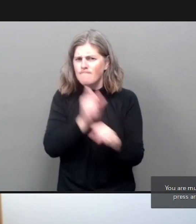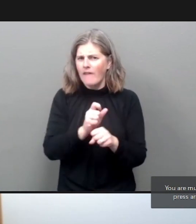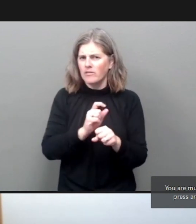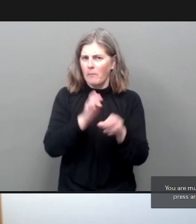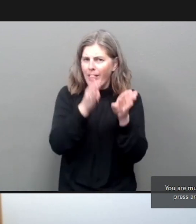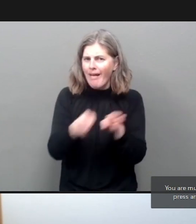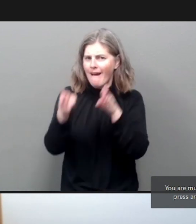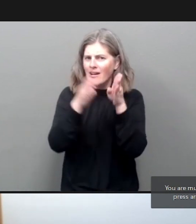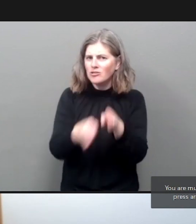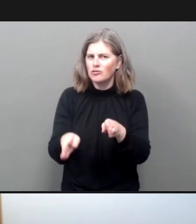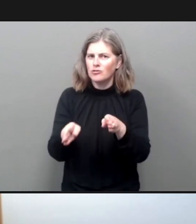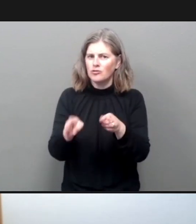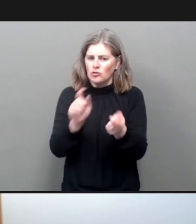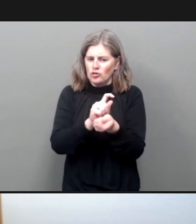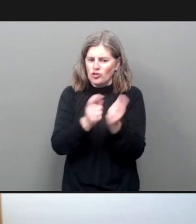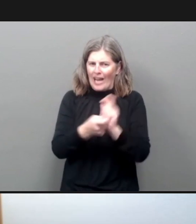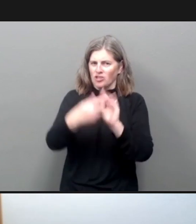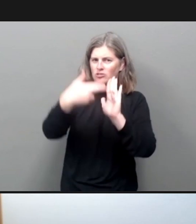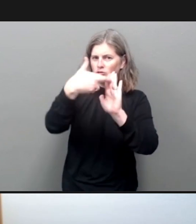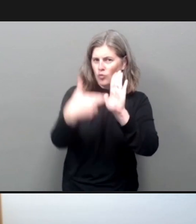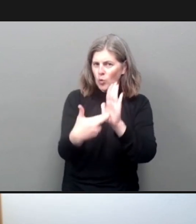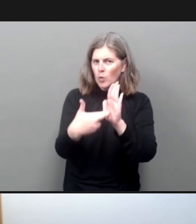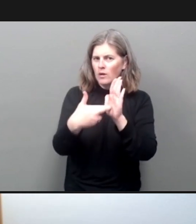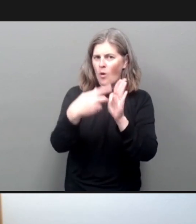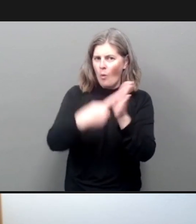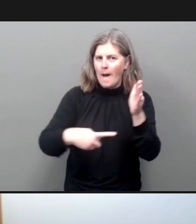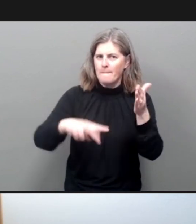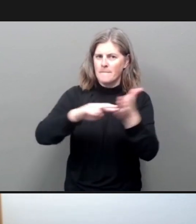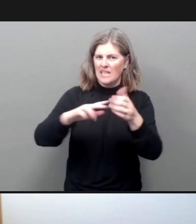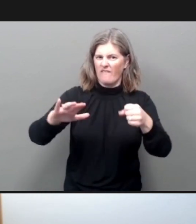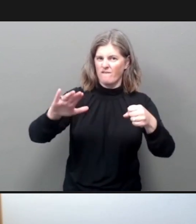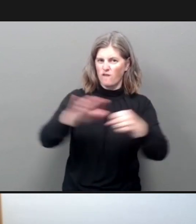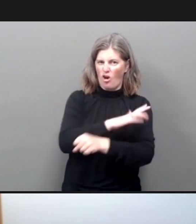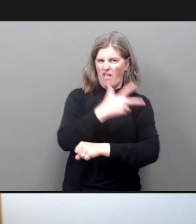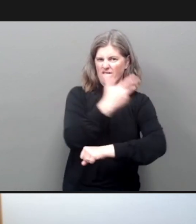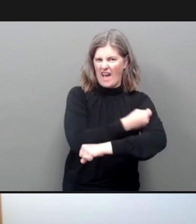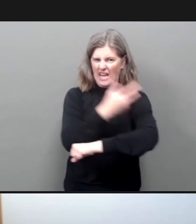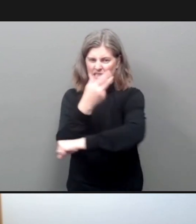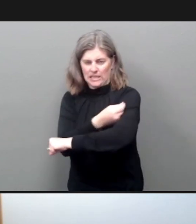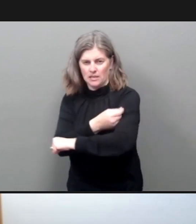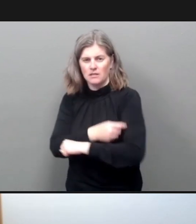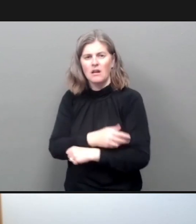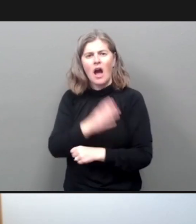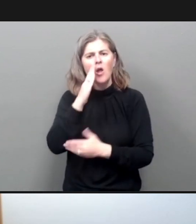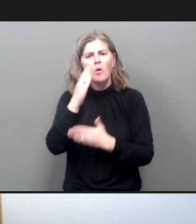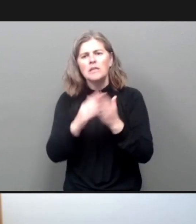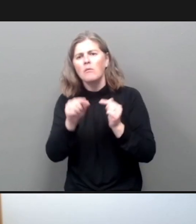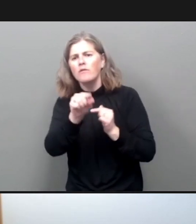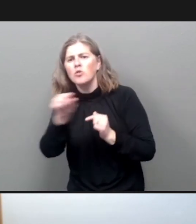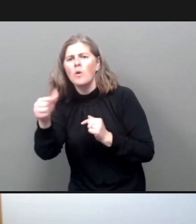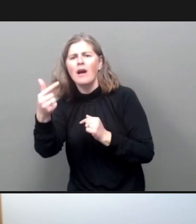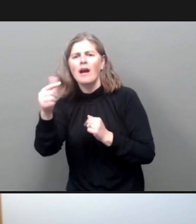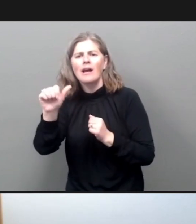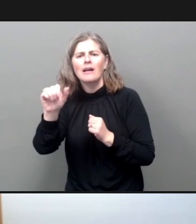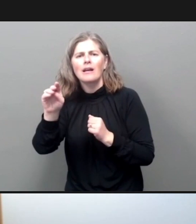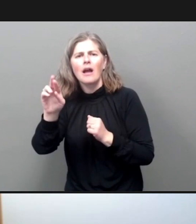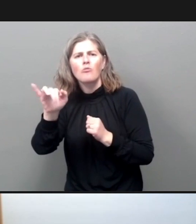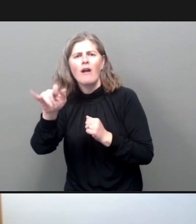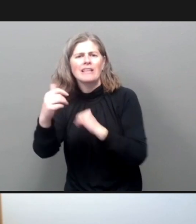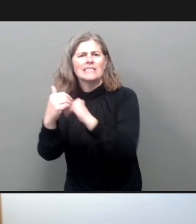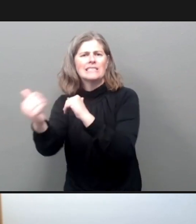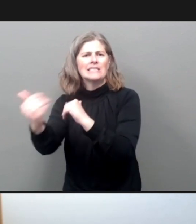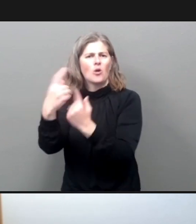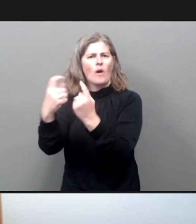to really change the rules. I know also Gabriella or somebody sent in some other questions about kids and schools,